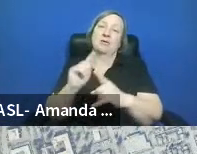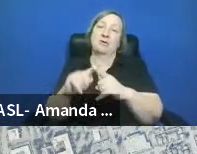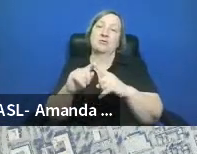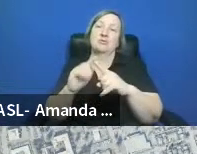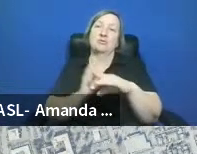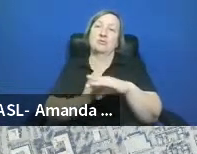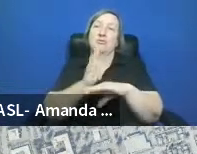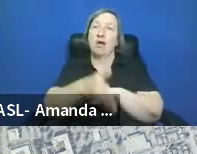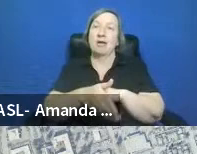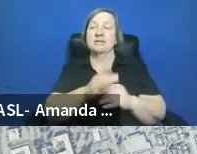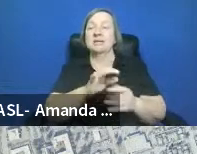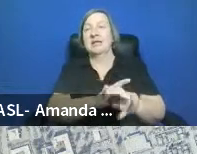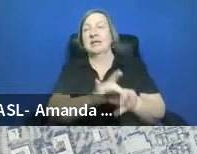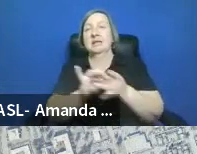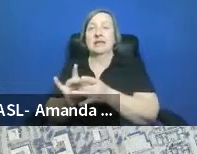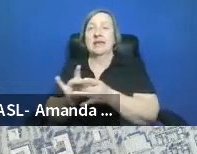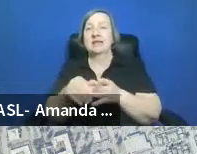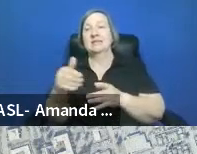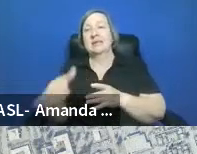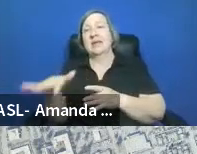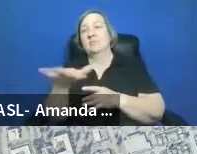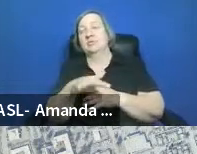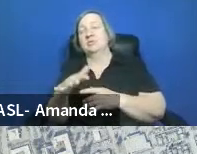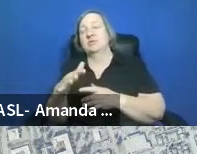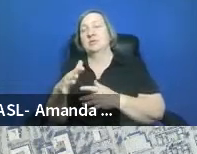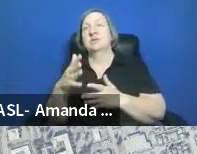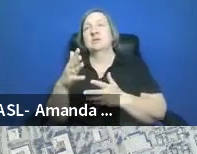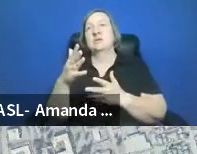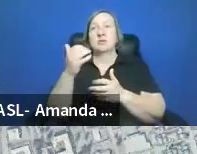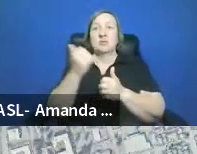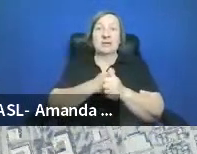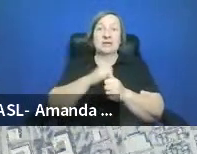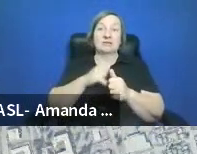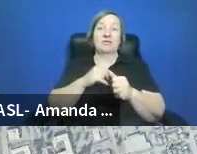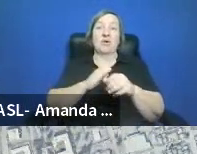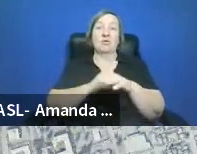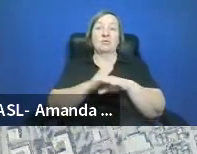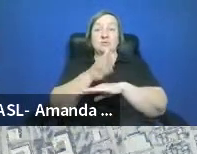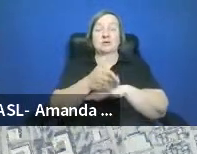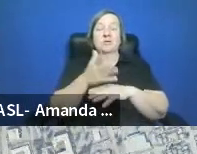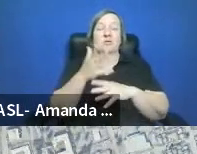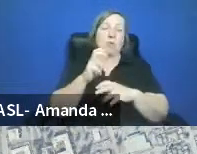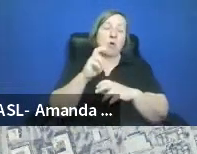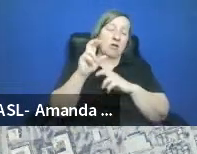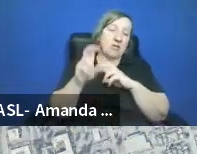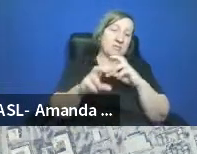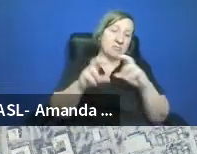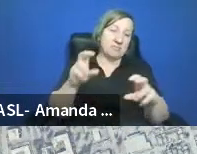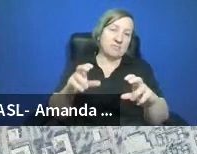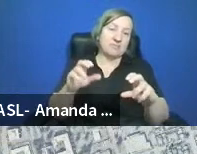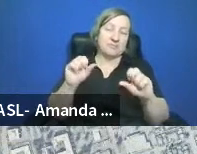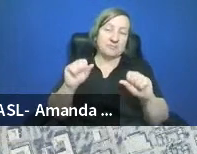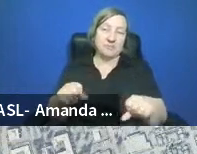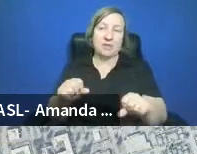and connecting those neighborhoods. So each one of these that are there, we want to make sure that's the best it can be.